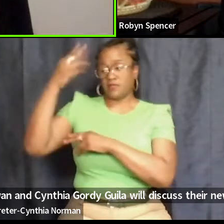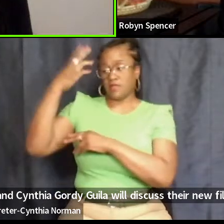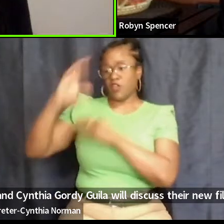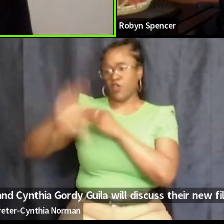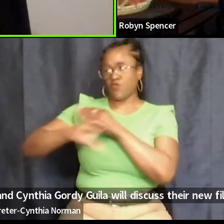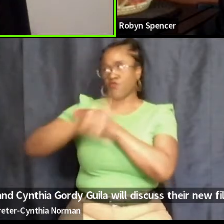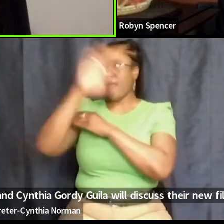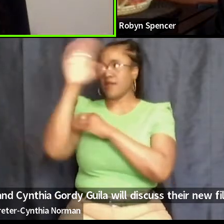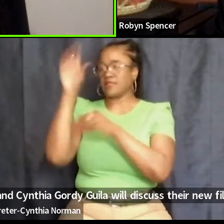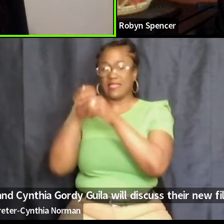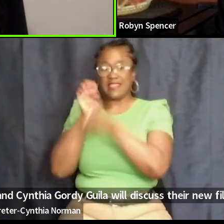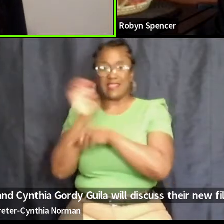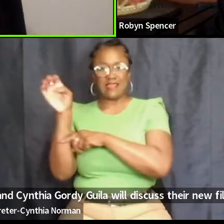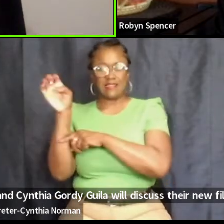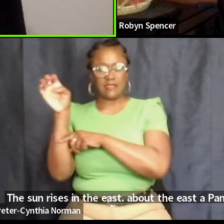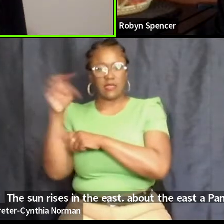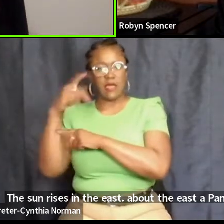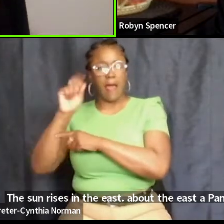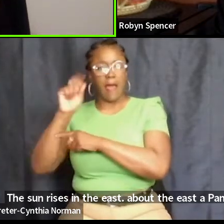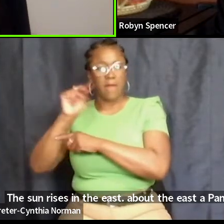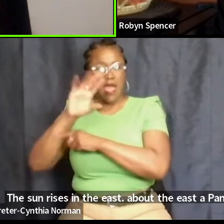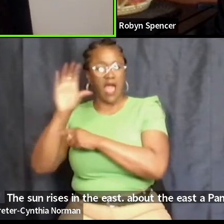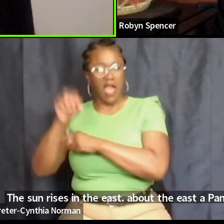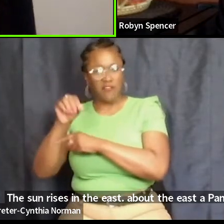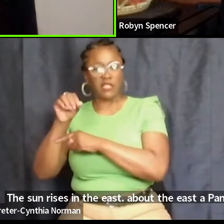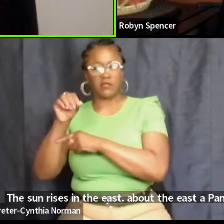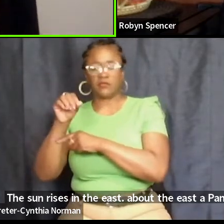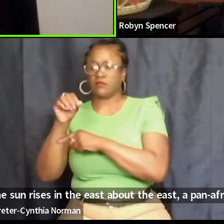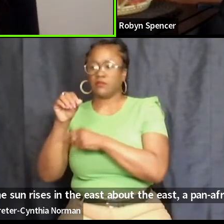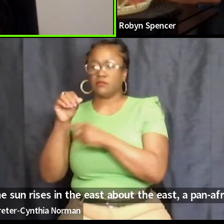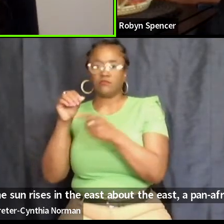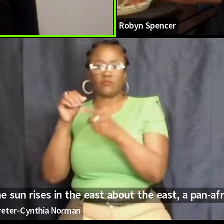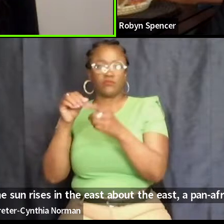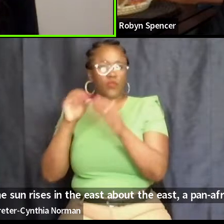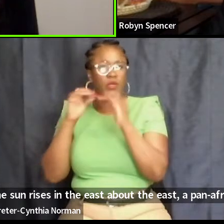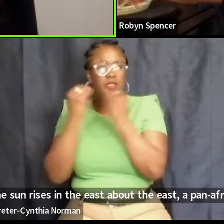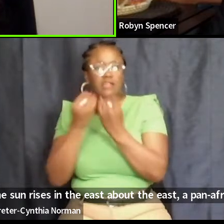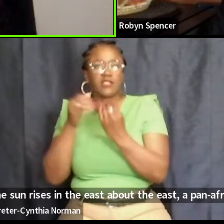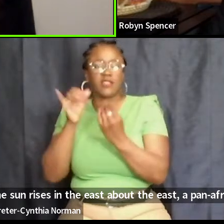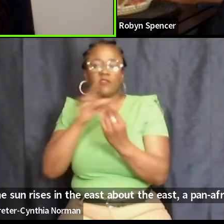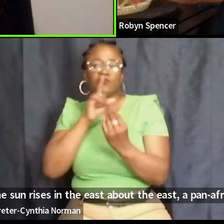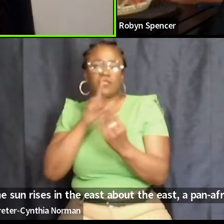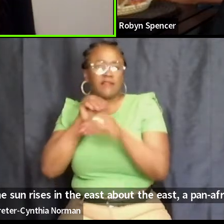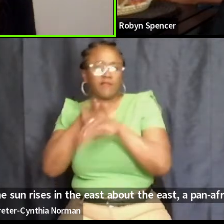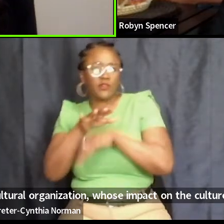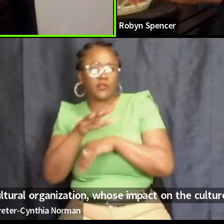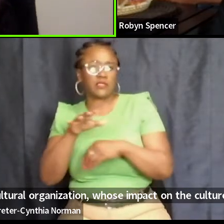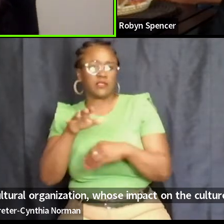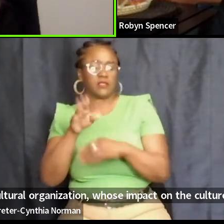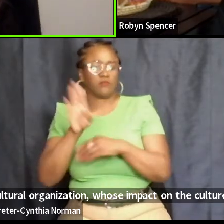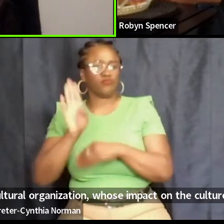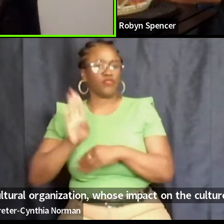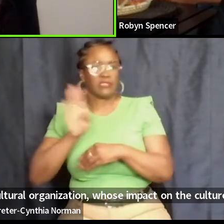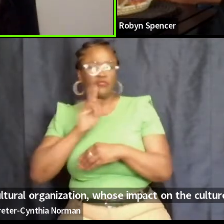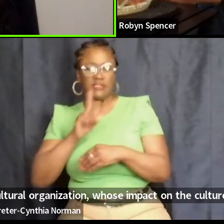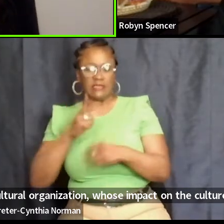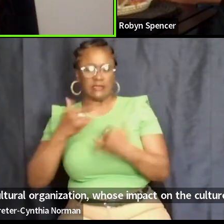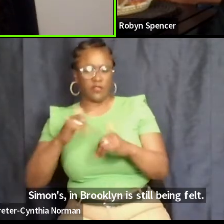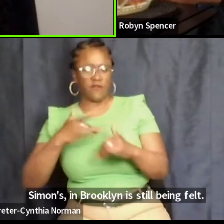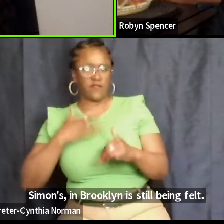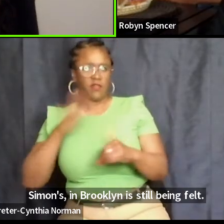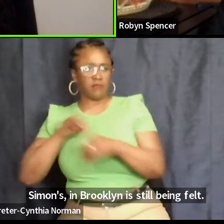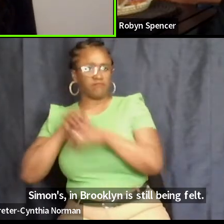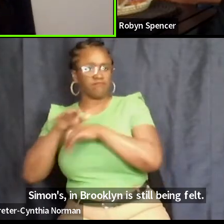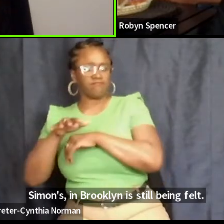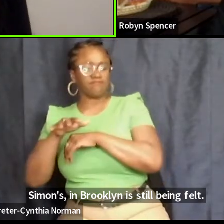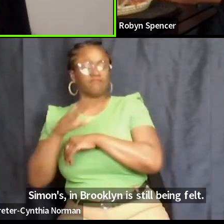a Pan-African cultural organization whose impact on the culture of Bedford Stuyvesant in Brooklyn is still being felt. And Emma Frances